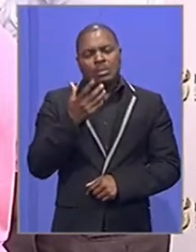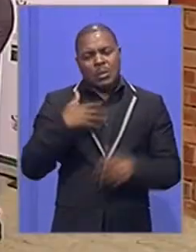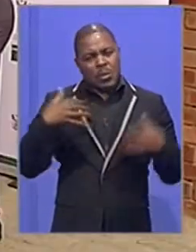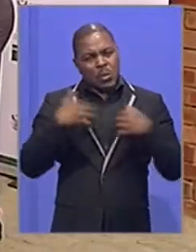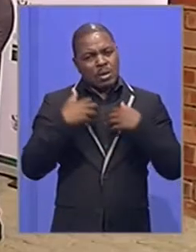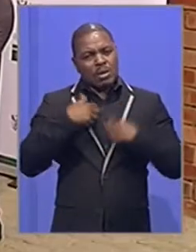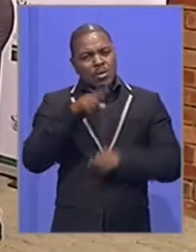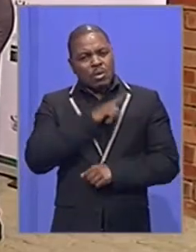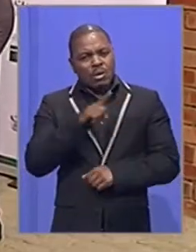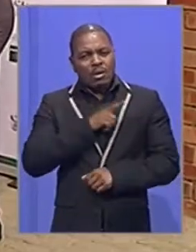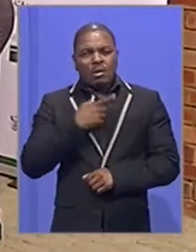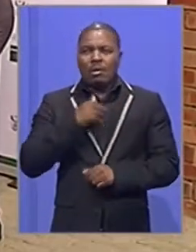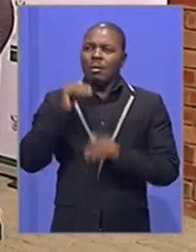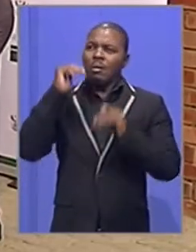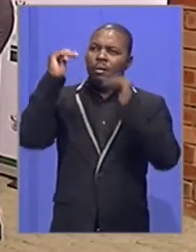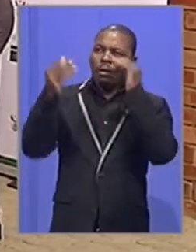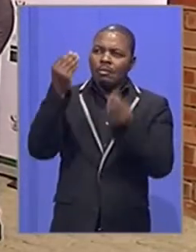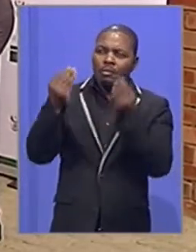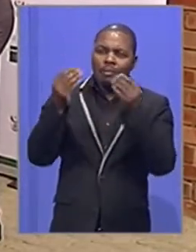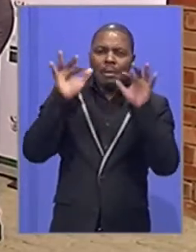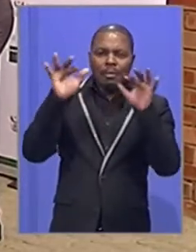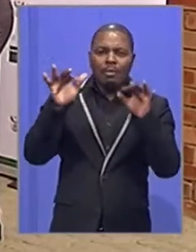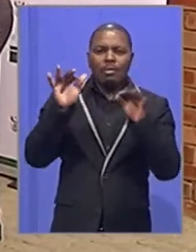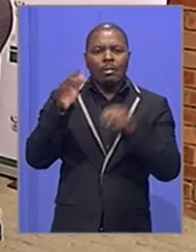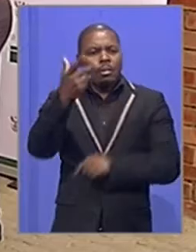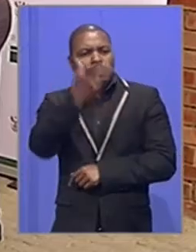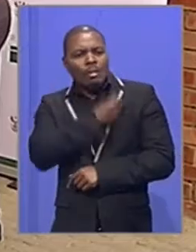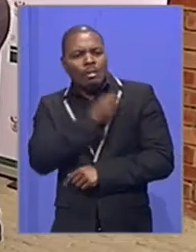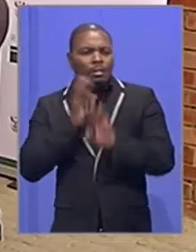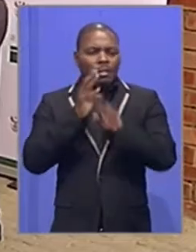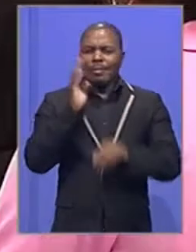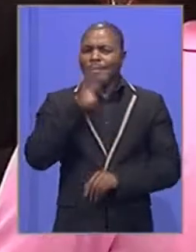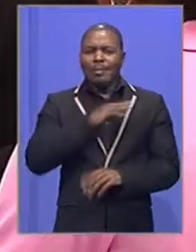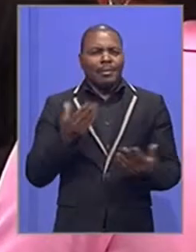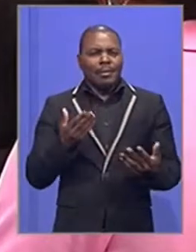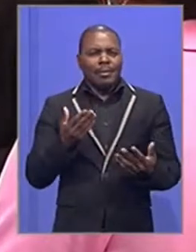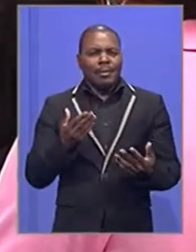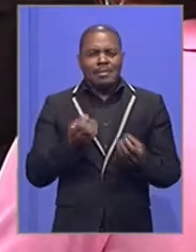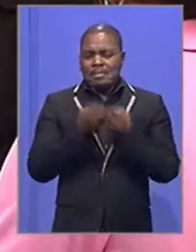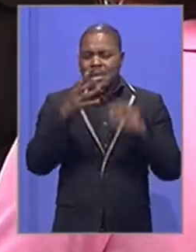thabišego ya batho ba bagolo ba sego ba hlwa ba amogela moento wa COVID-19.